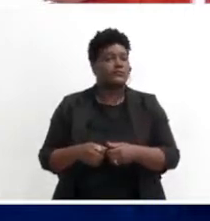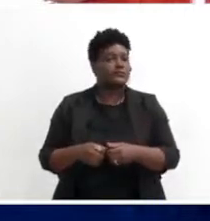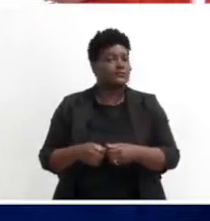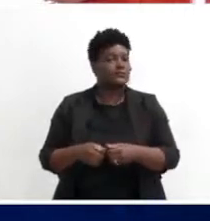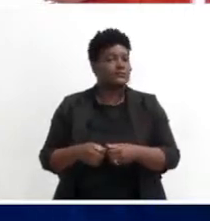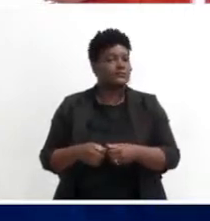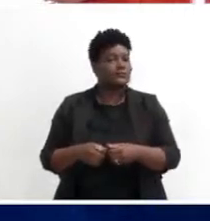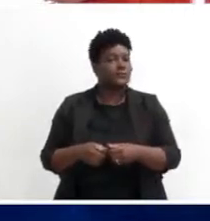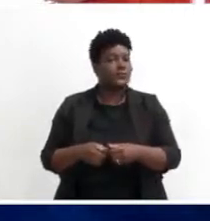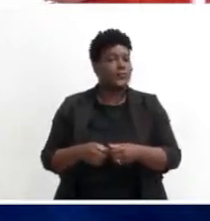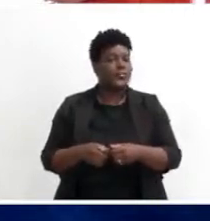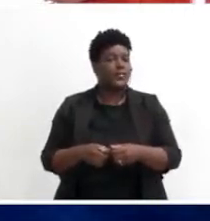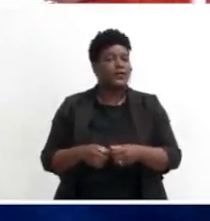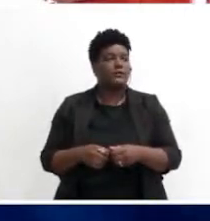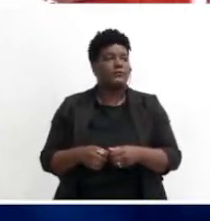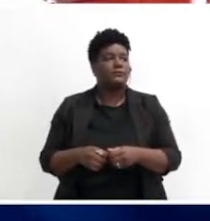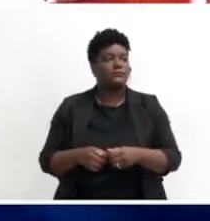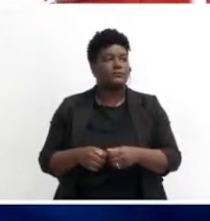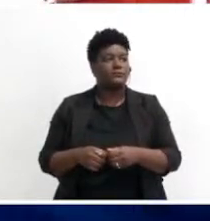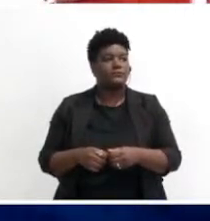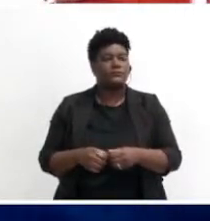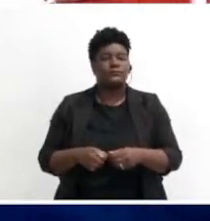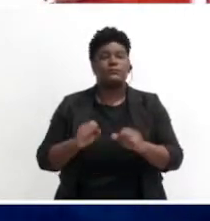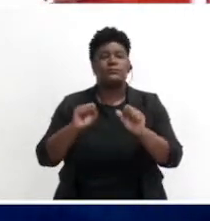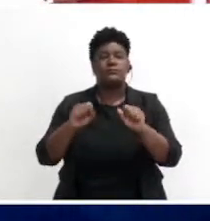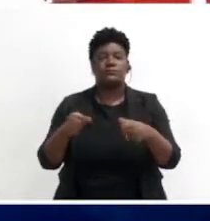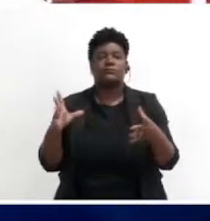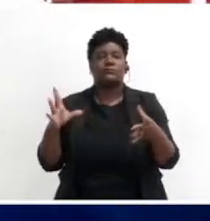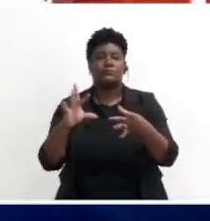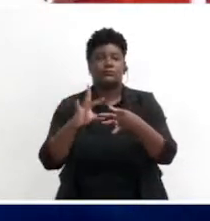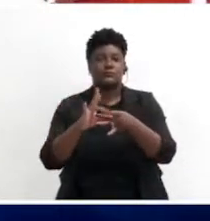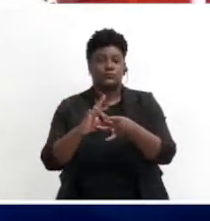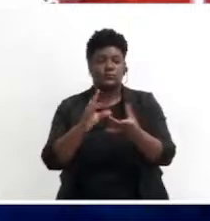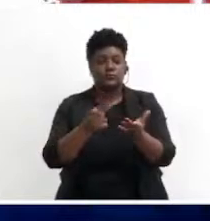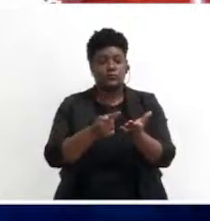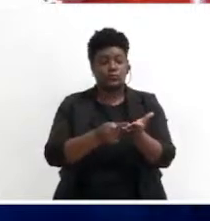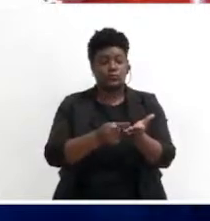vias. So you can connect to the chip that's embedded within